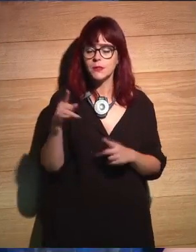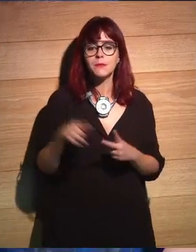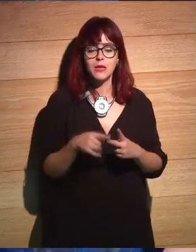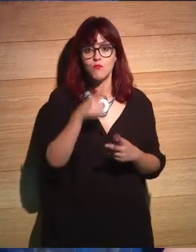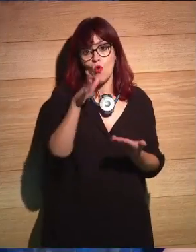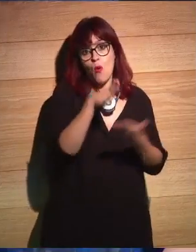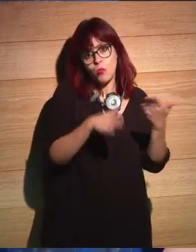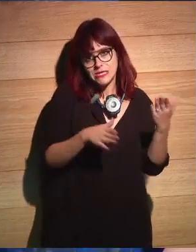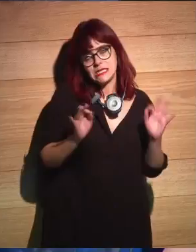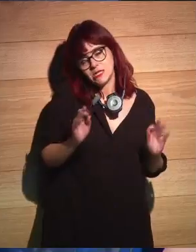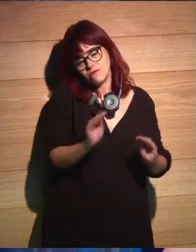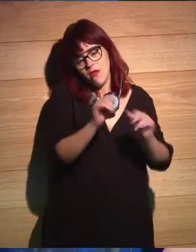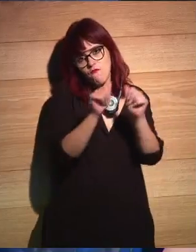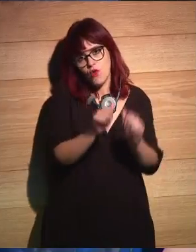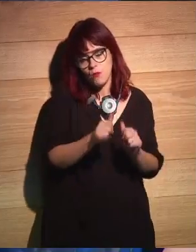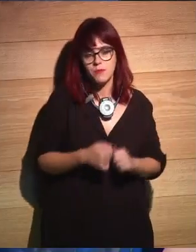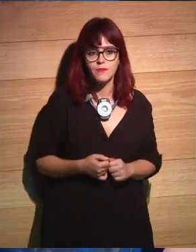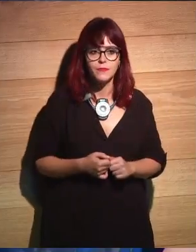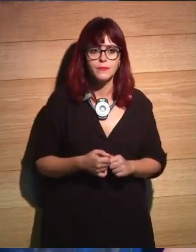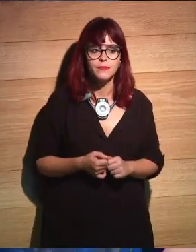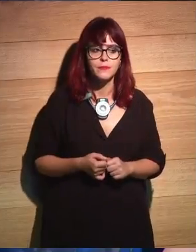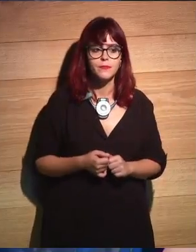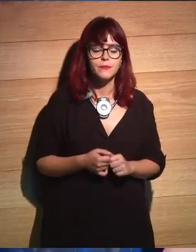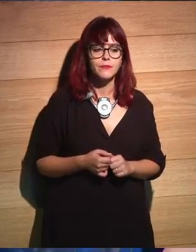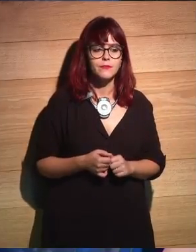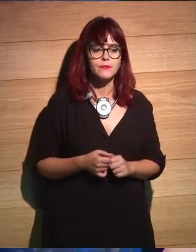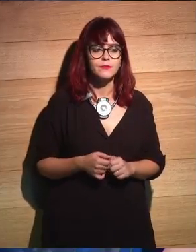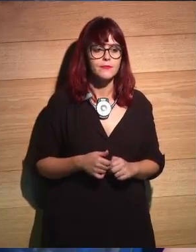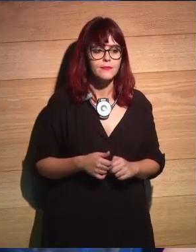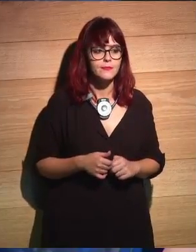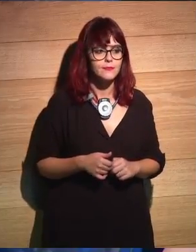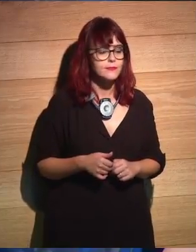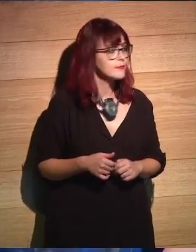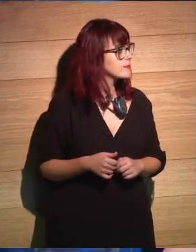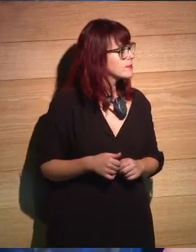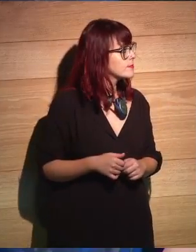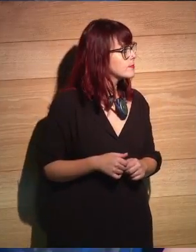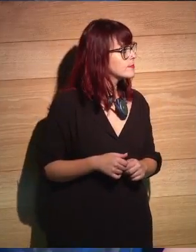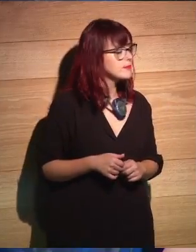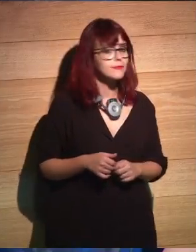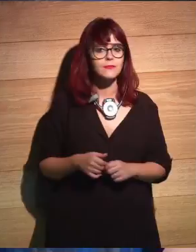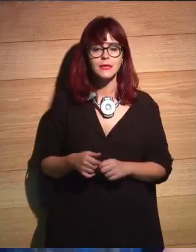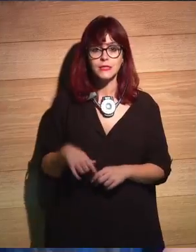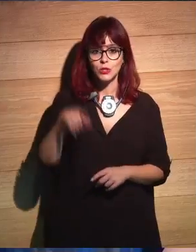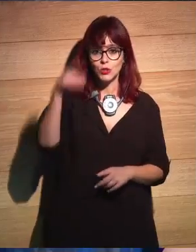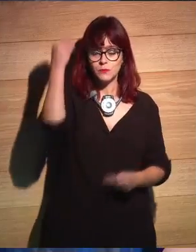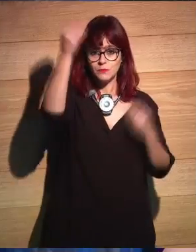moral through their poetry and their literature. That was very powerful.